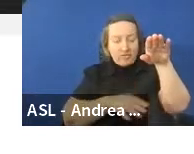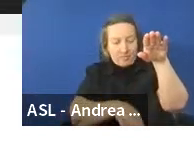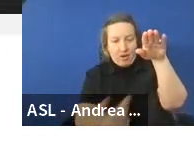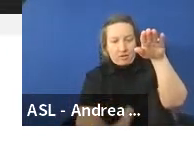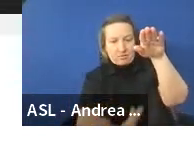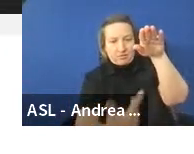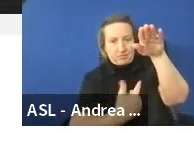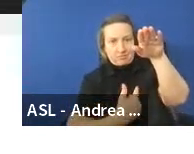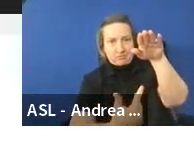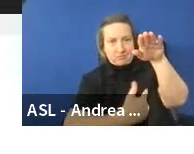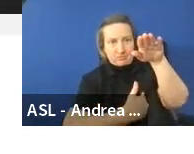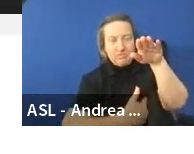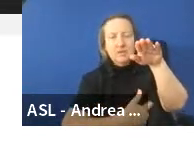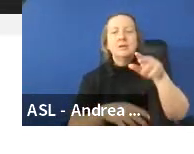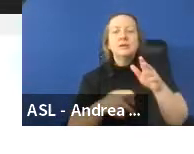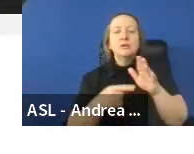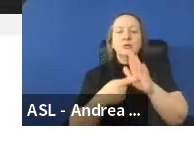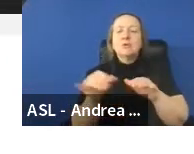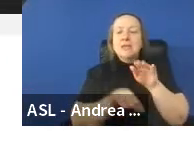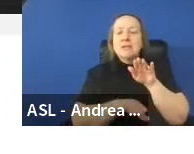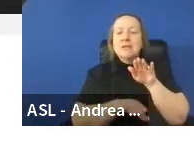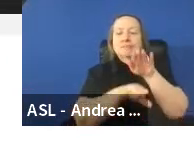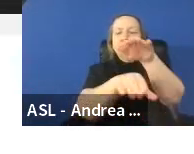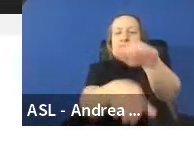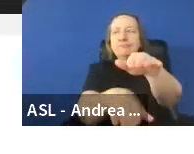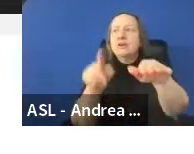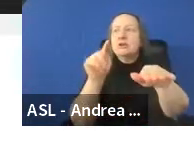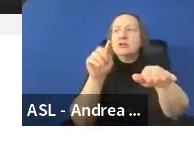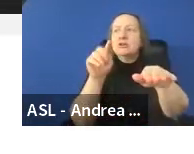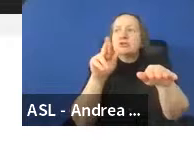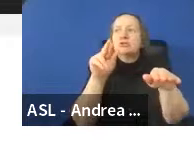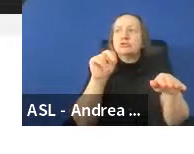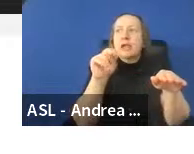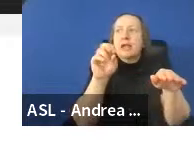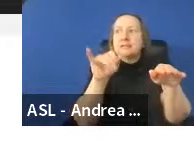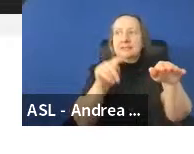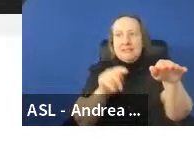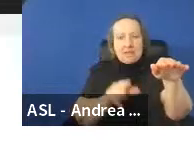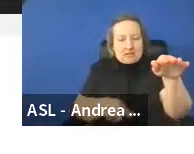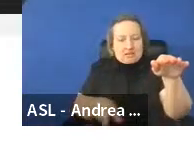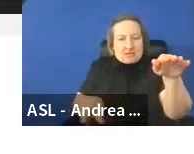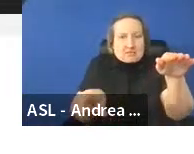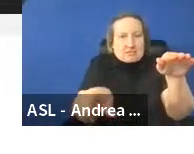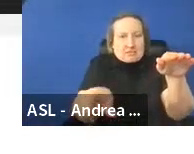structure, again, showing the same transit adjacent to I-5 with the